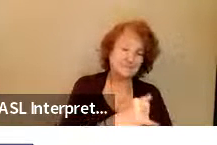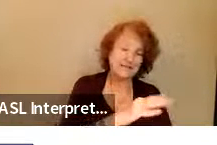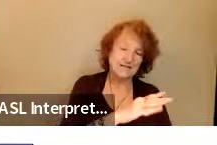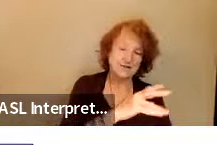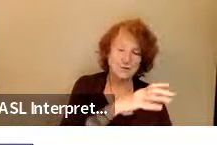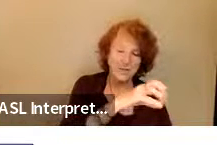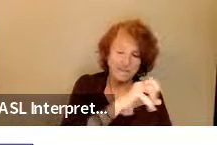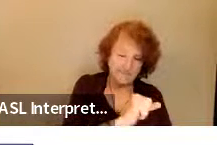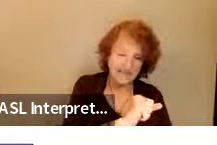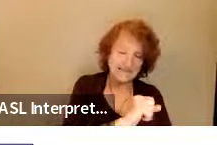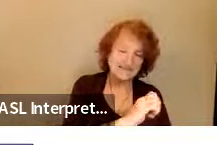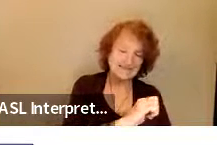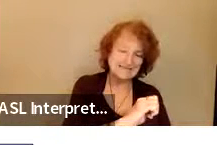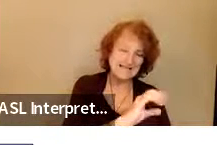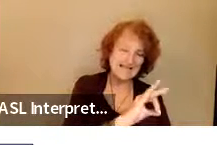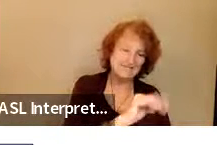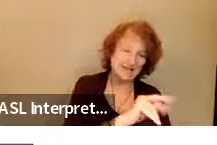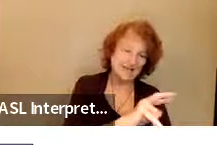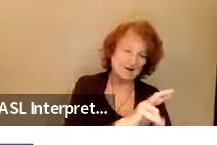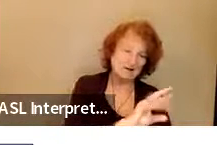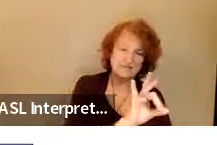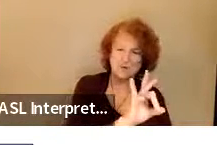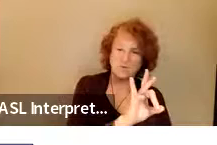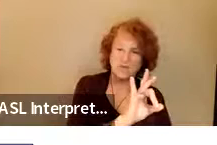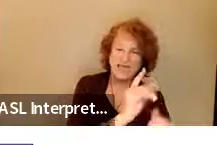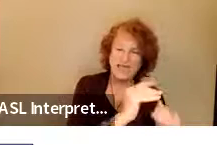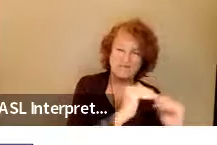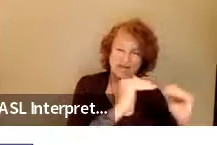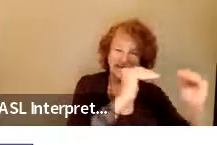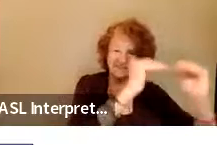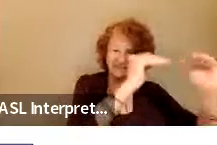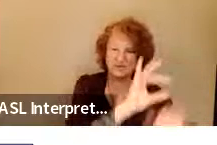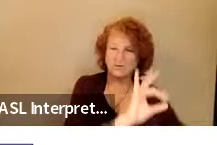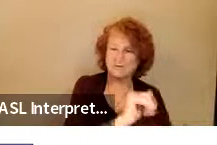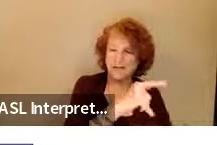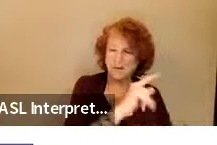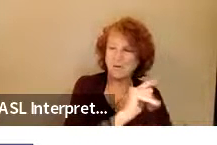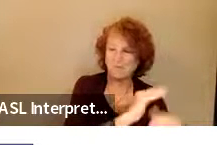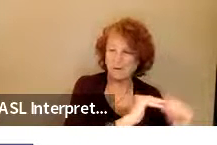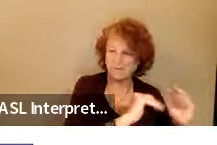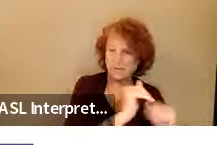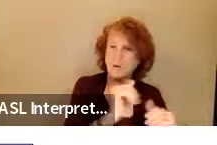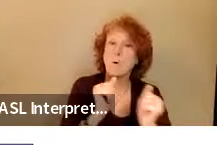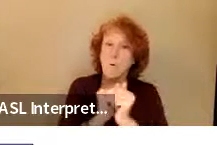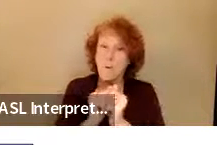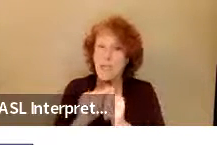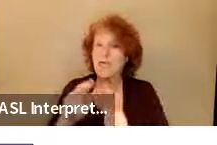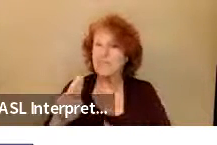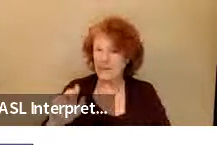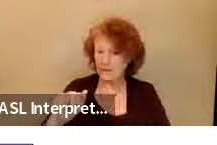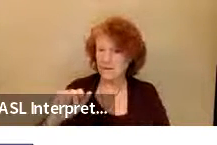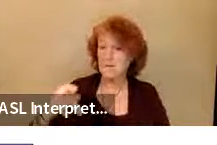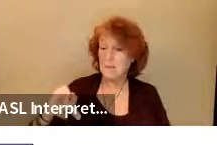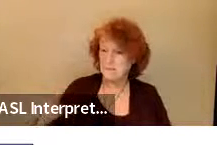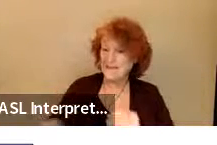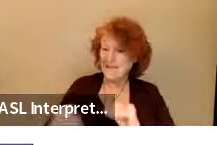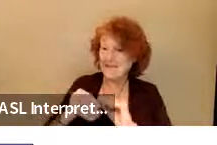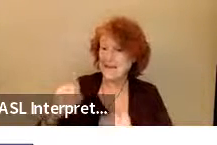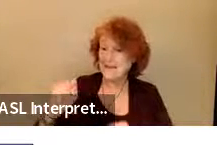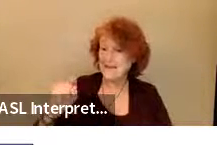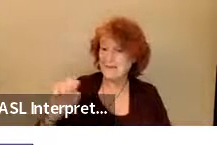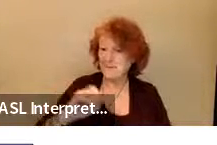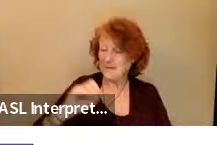The result is this 8-story apartment building. With UAP, the building can be about 20% bigger, which for this